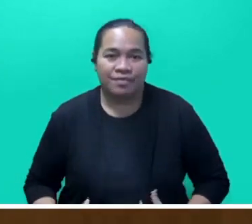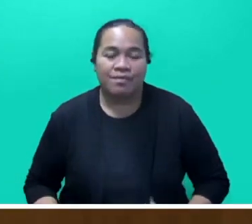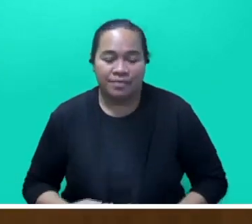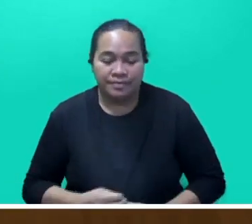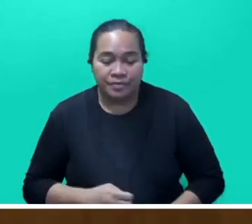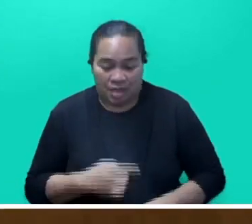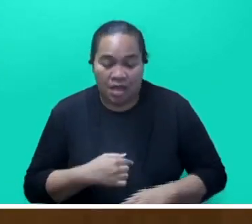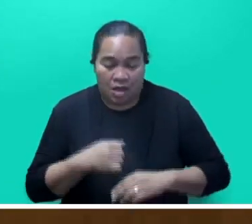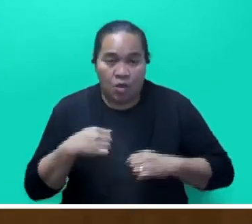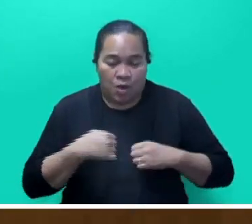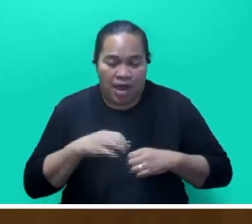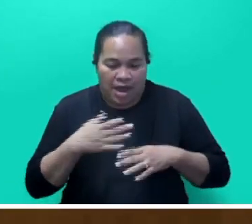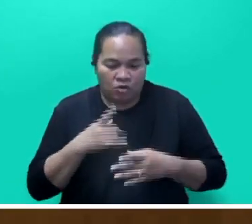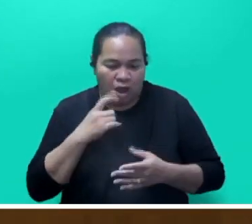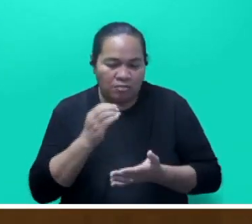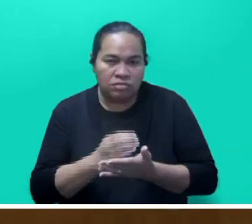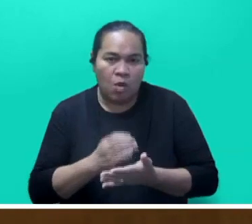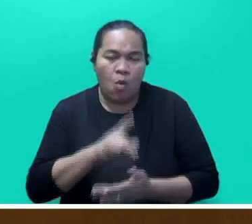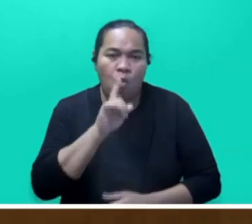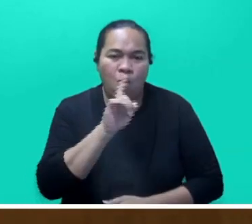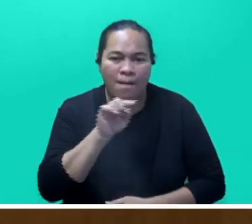are expecting $1.695